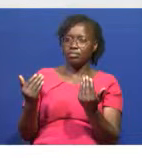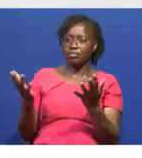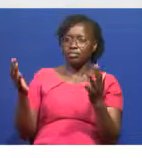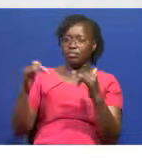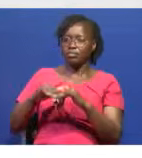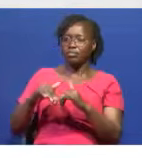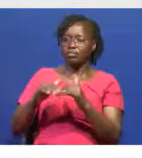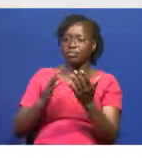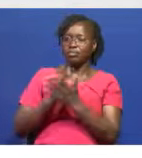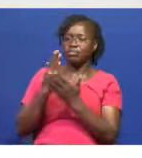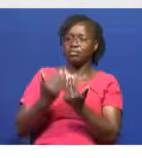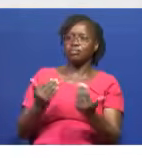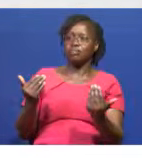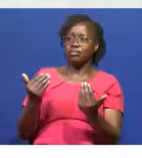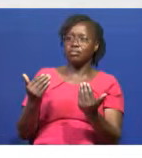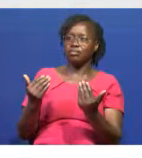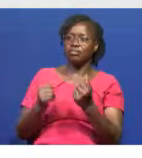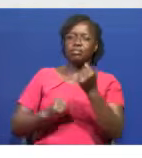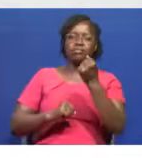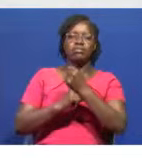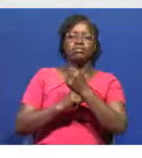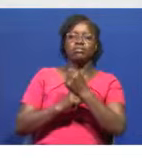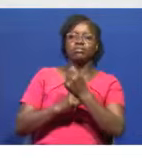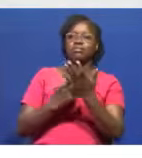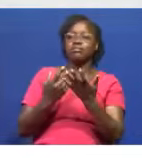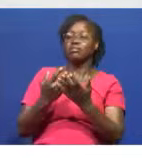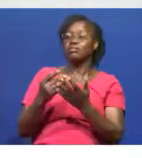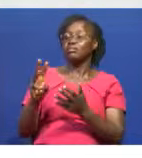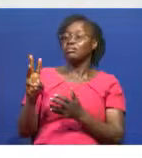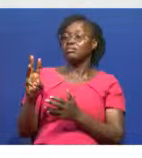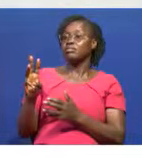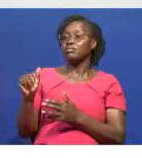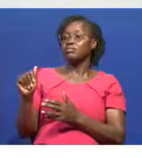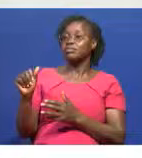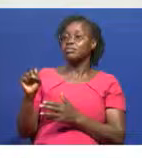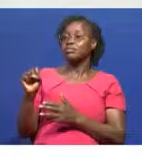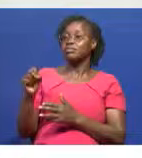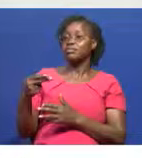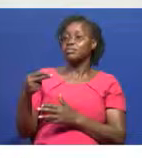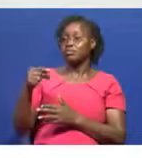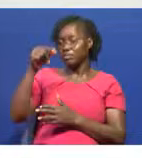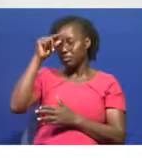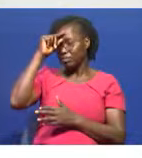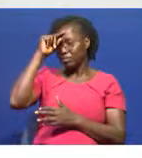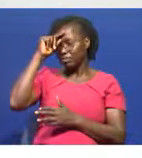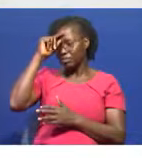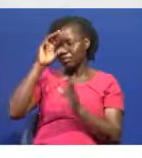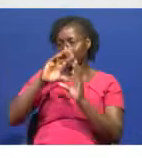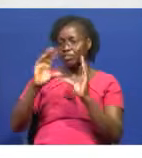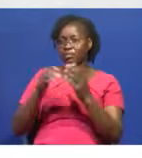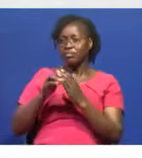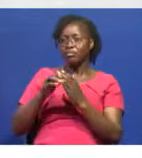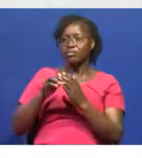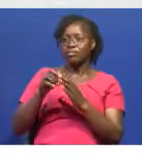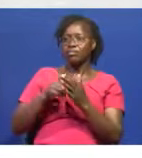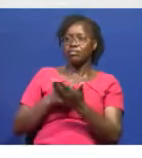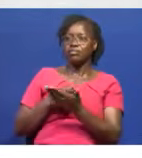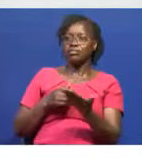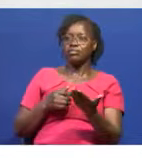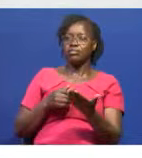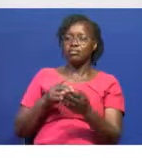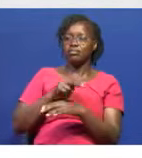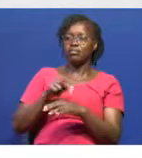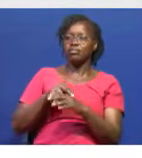Convention for the Rights of the Children, in one of the pillars is WASH, that the children the governments of the world, actually it's from there, the governments